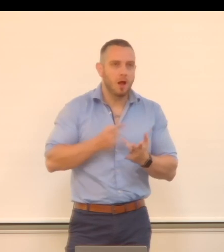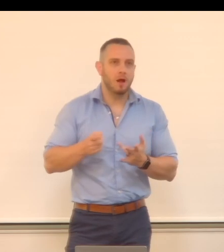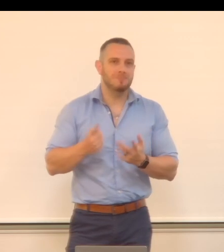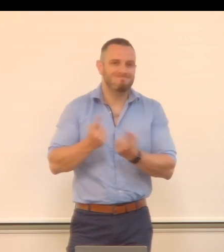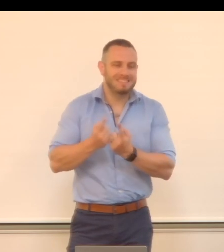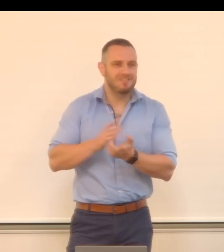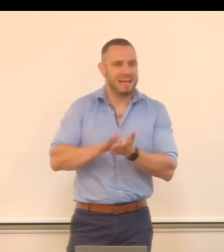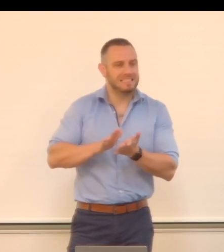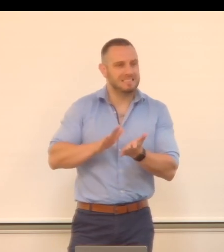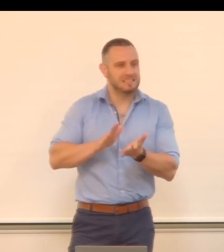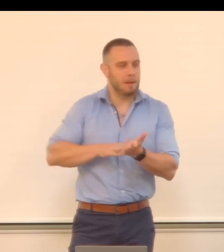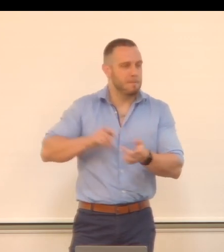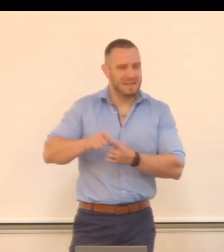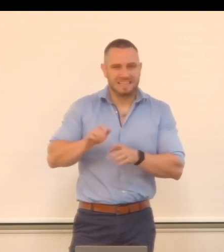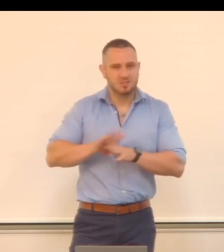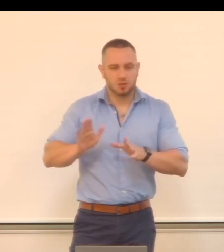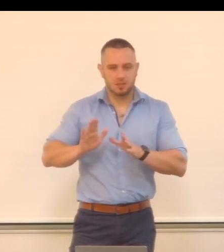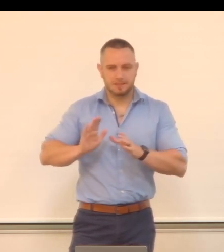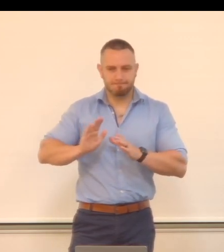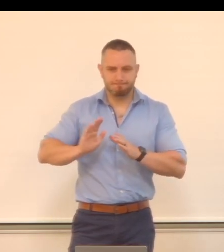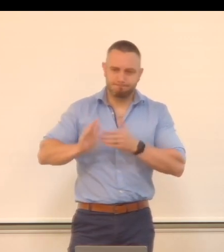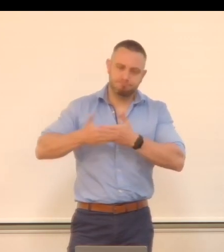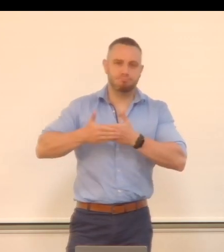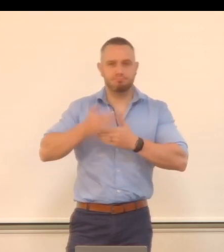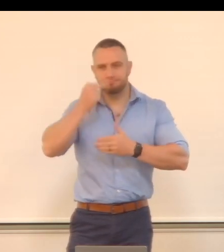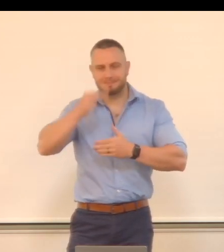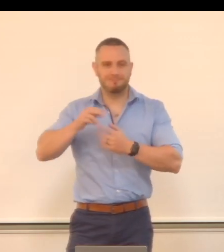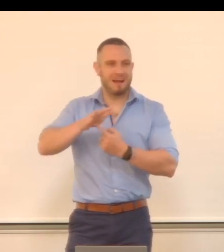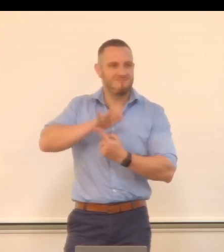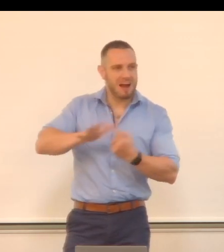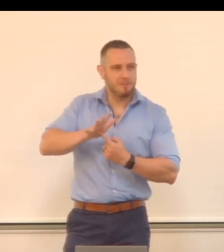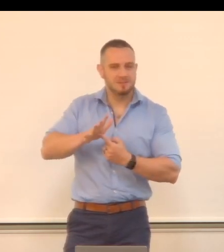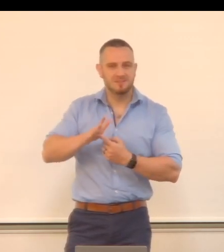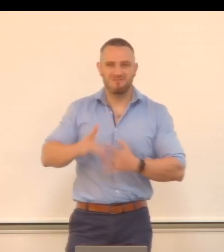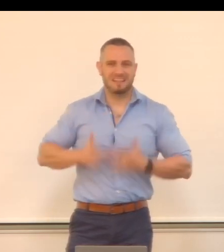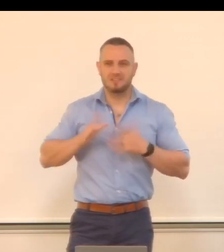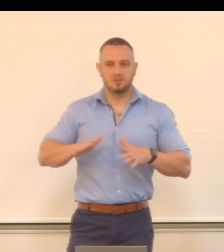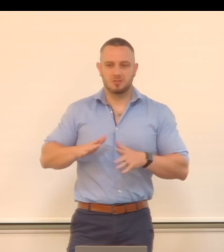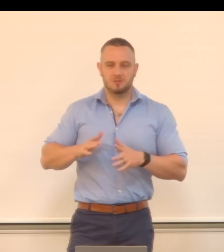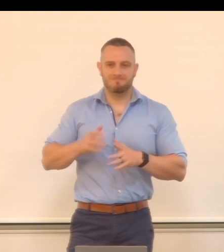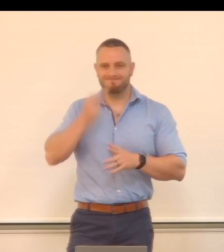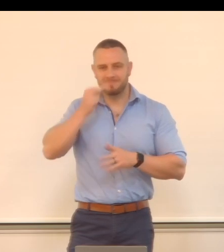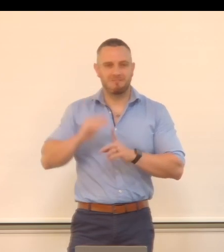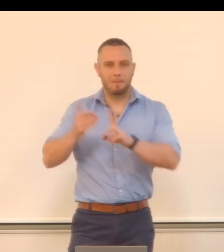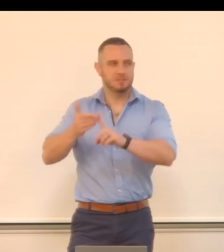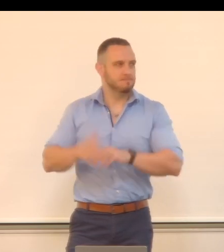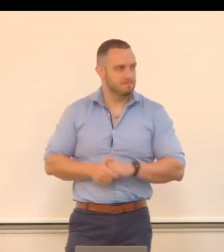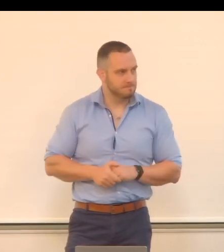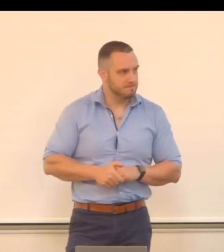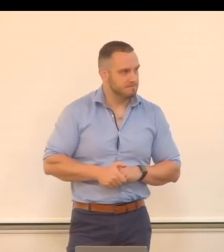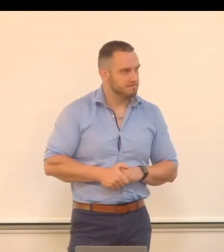factor, that it's not an enclosed environment. It's not a simulated mission from that perspective. Yeah,